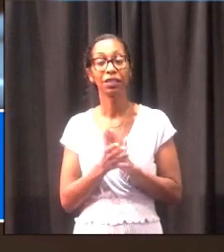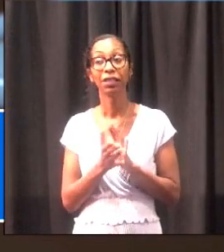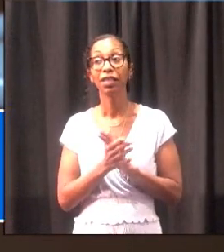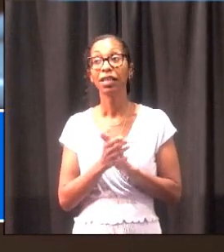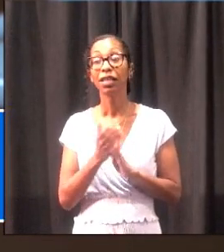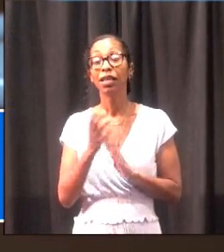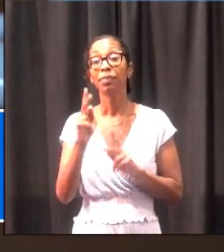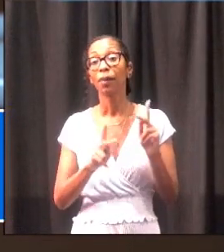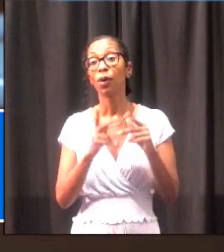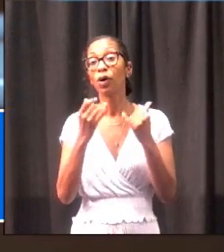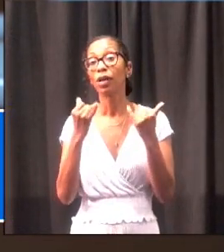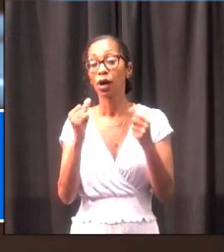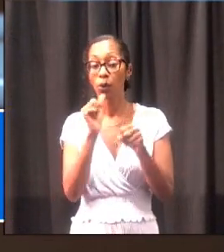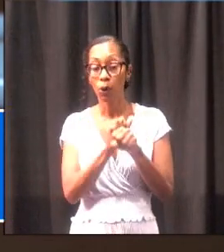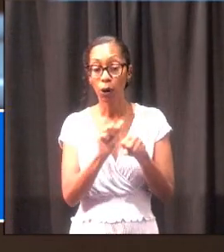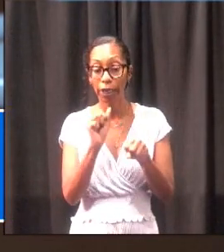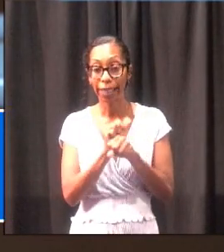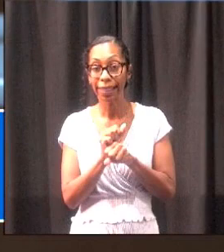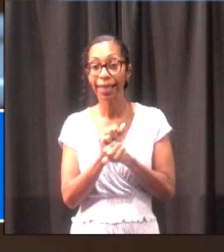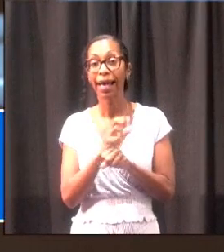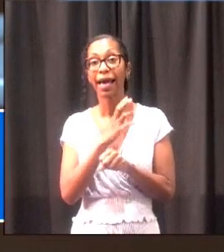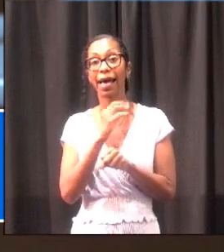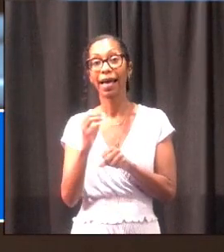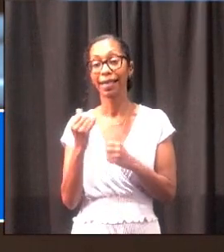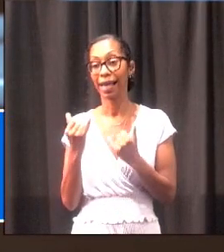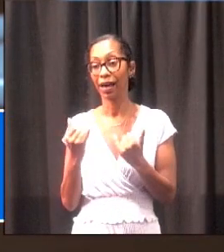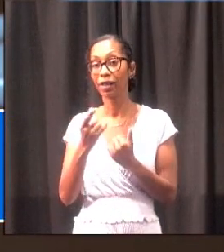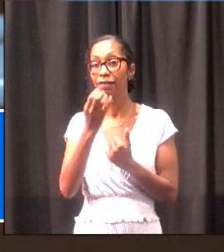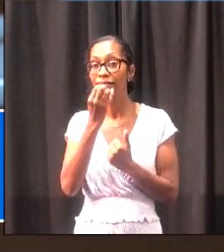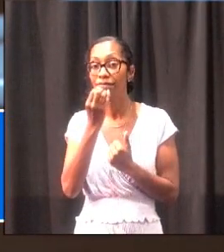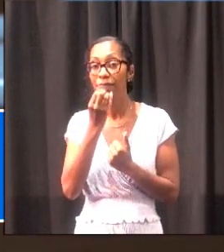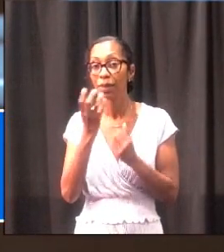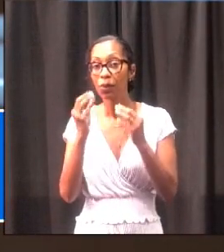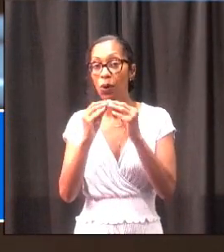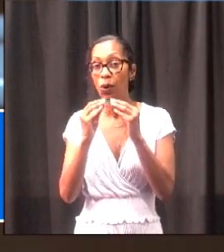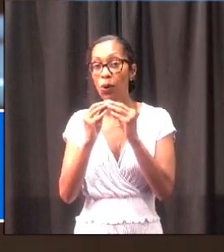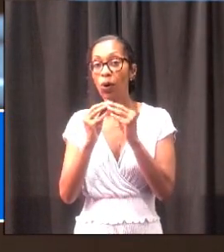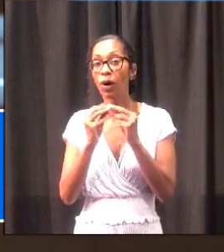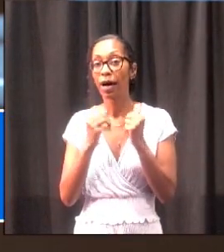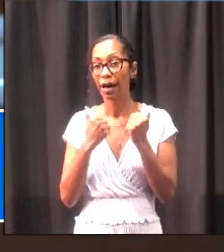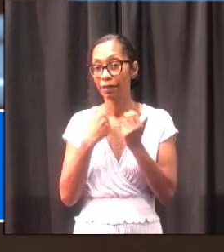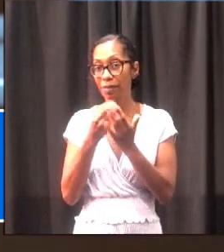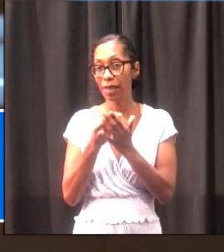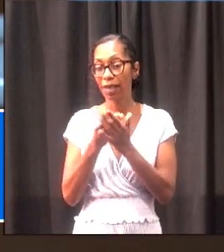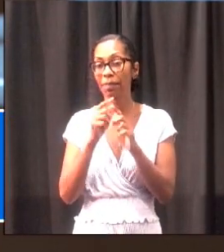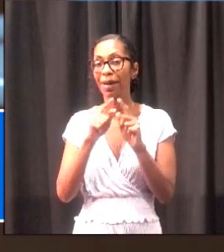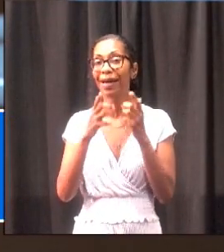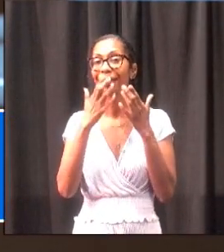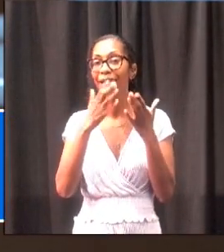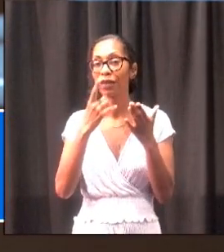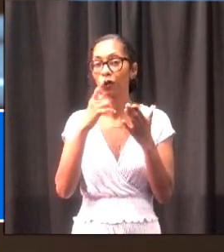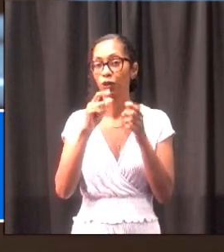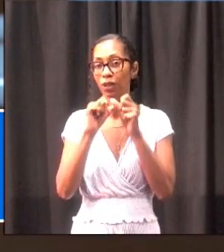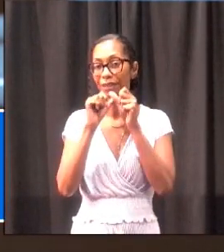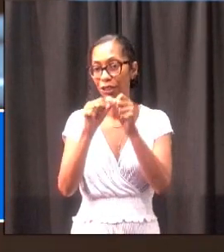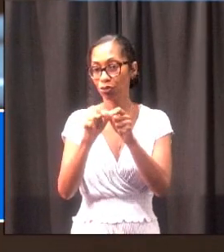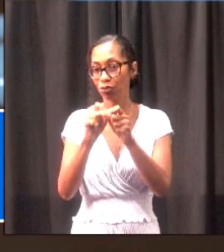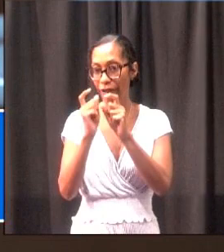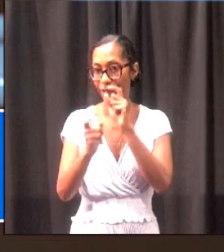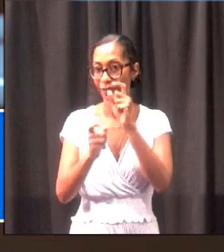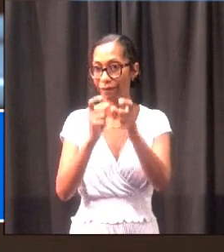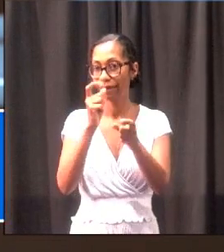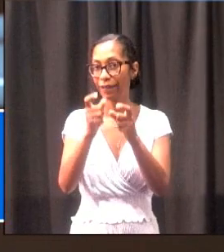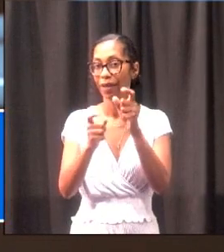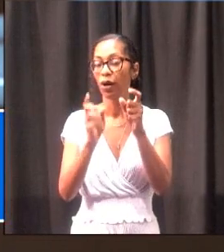are getting their jobs and food are going on their tables. And I thank God for that. But I want to thank you for your continuous giving, because we're going